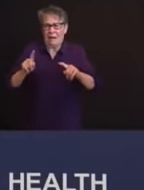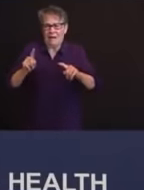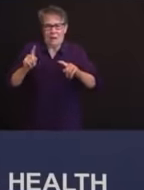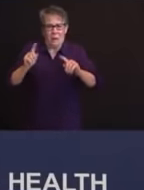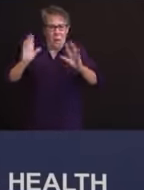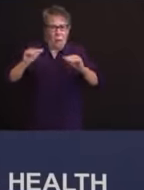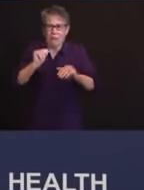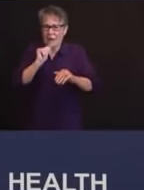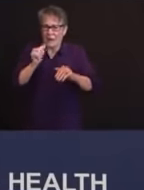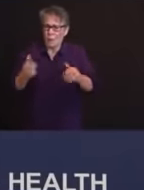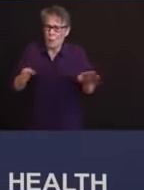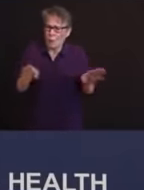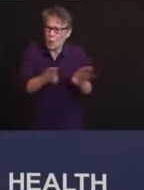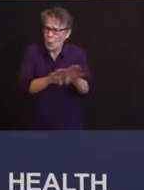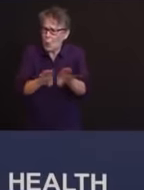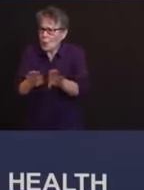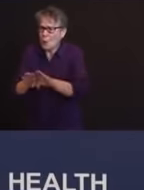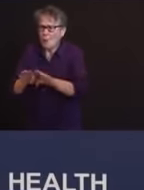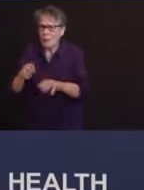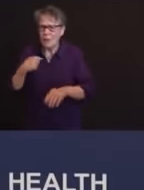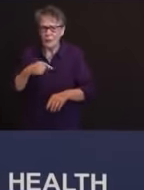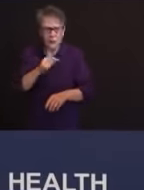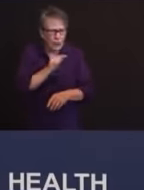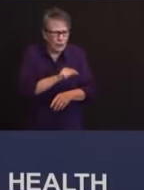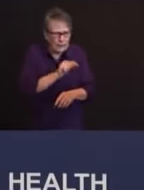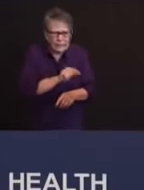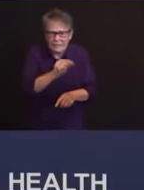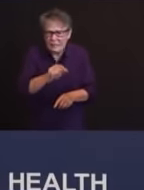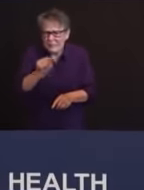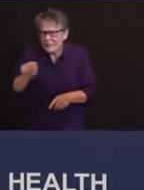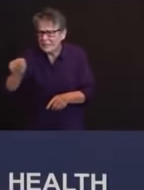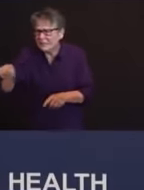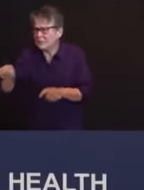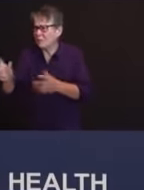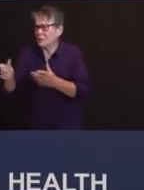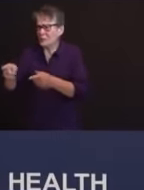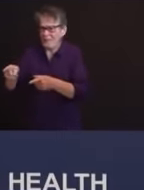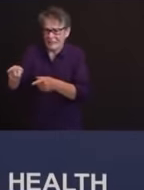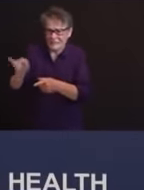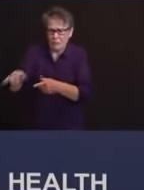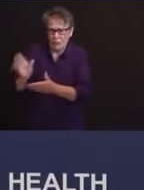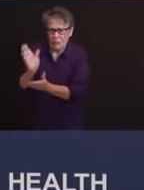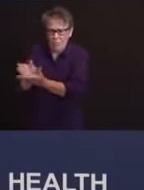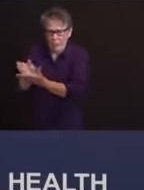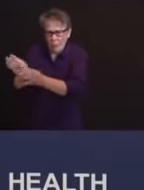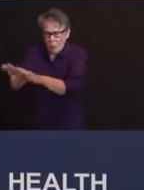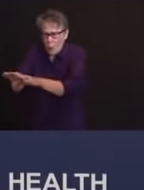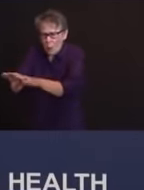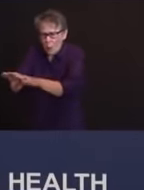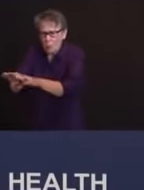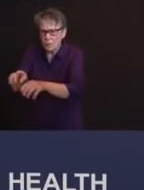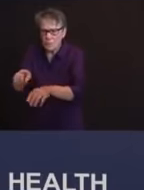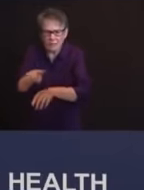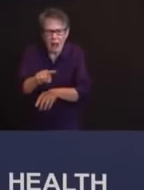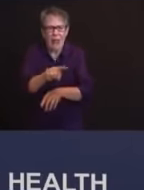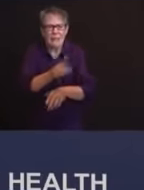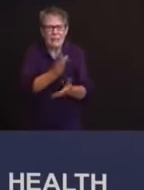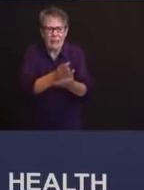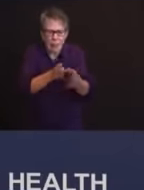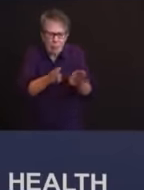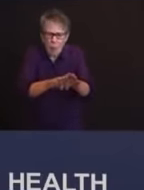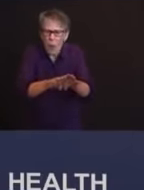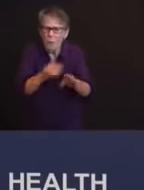surgical steps that we hope will help mitigate the current increasing rate of spread. No one up here wants to take the type of broad